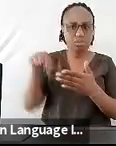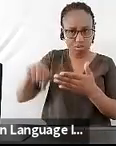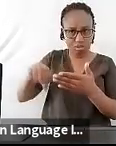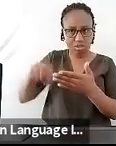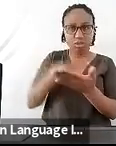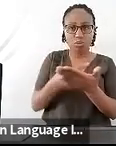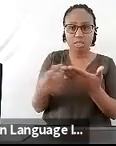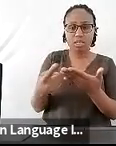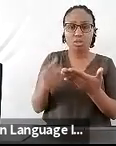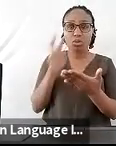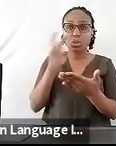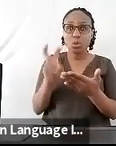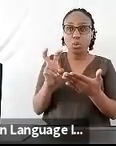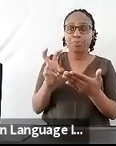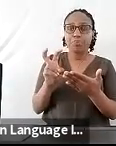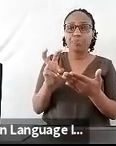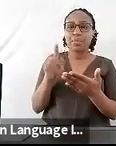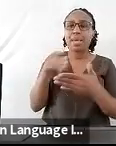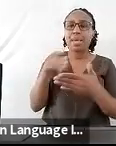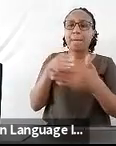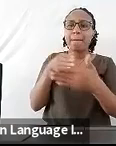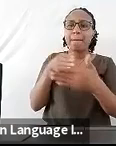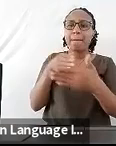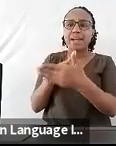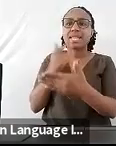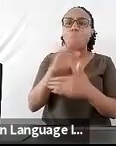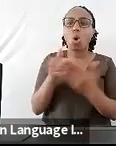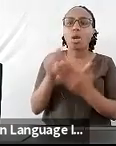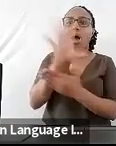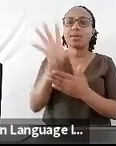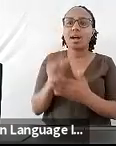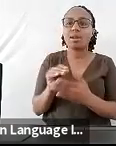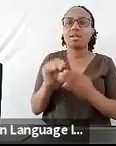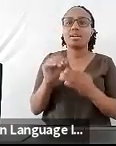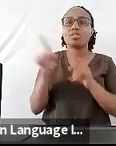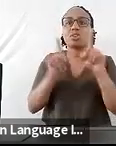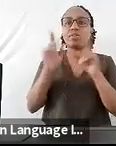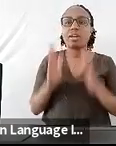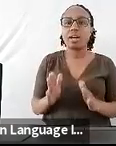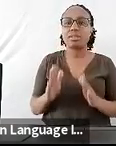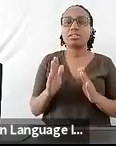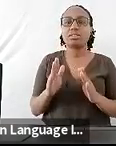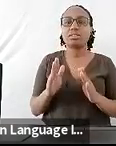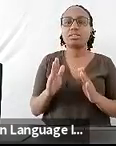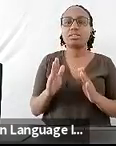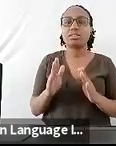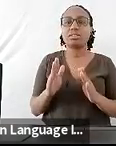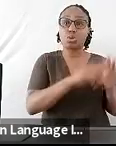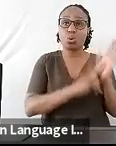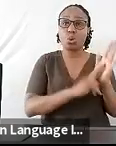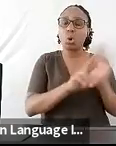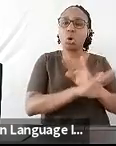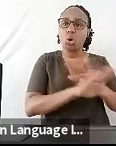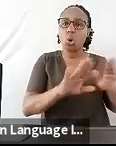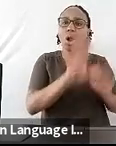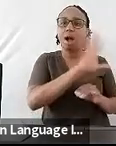They said all African travelers, the initial rule was that no African countries' vaccination certificates would be recognized.